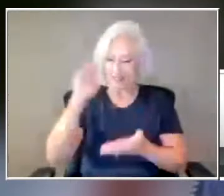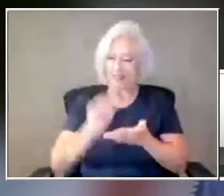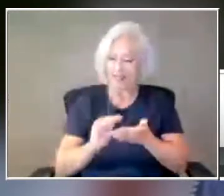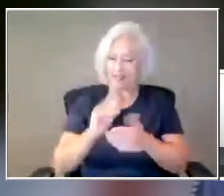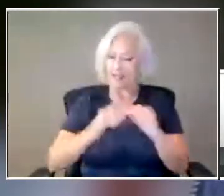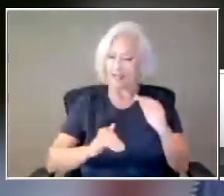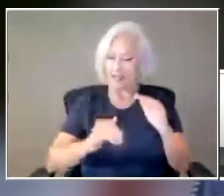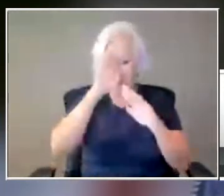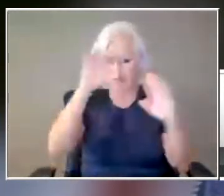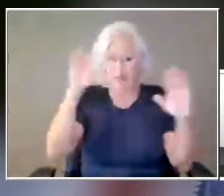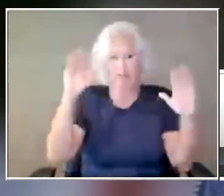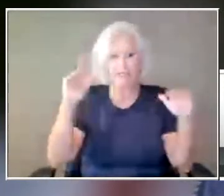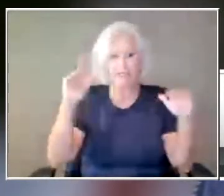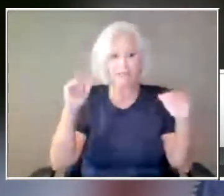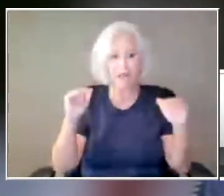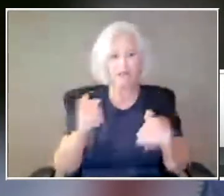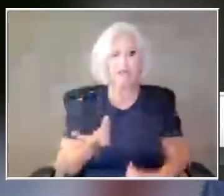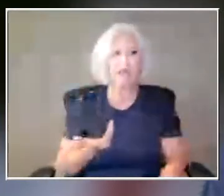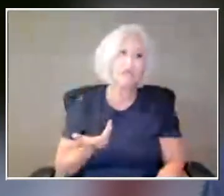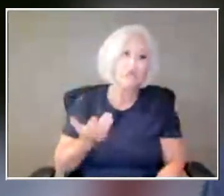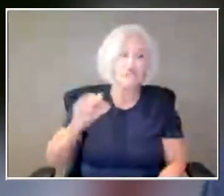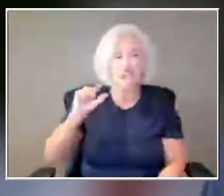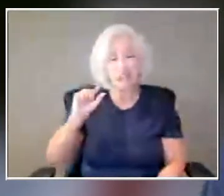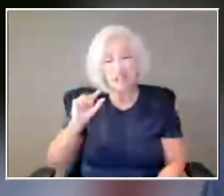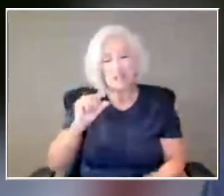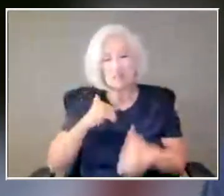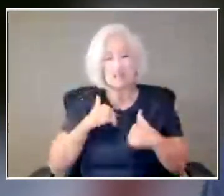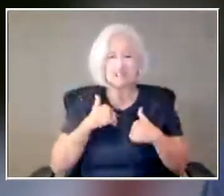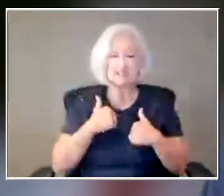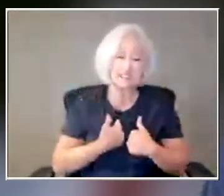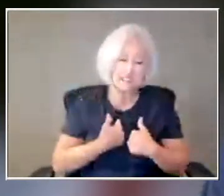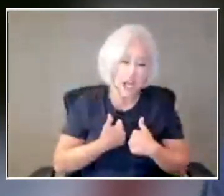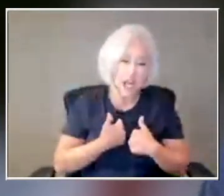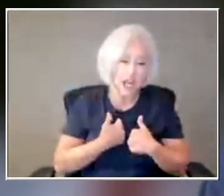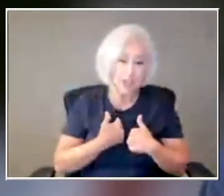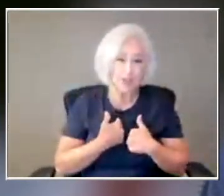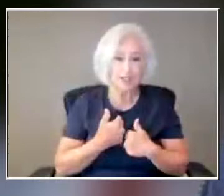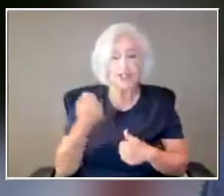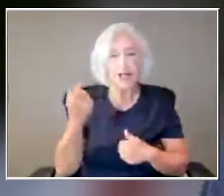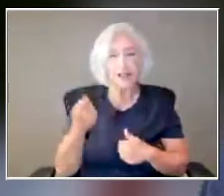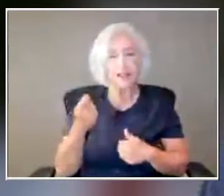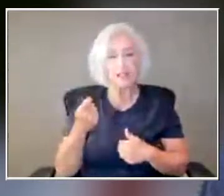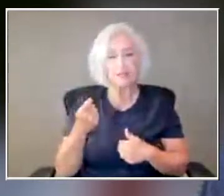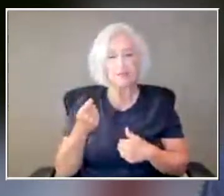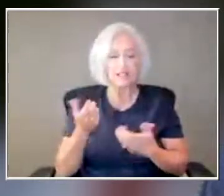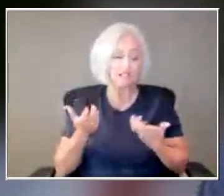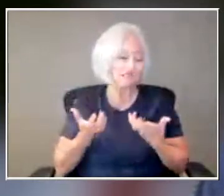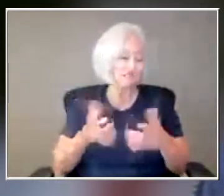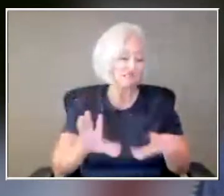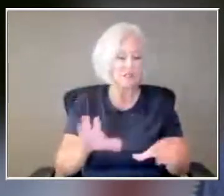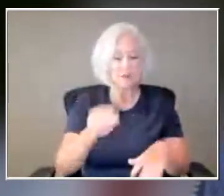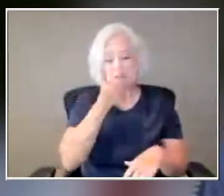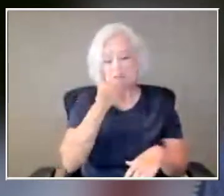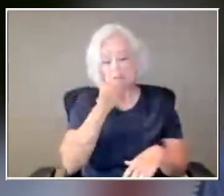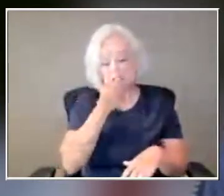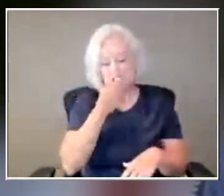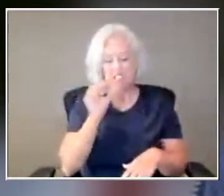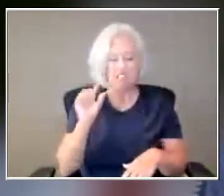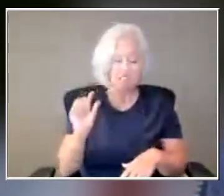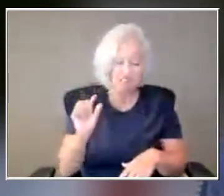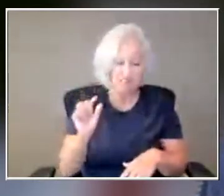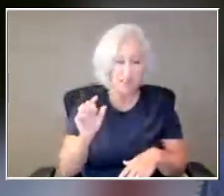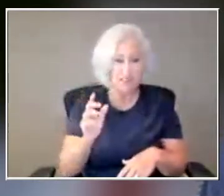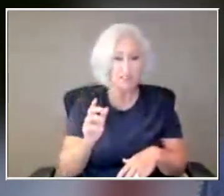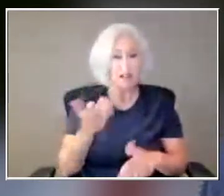was a little tired. There was a bit of a loss of appetite again, maybe a little